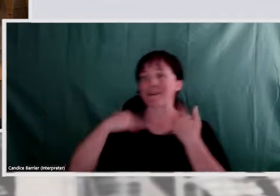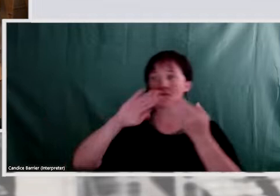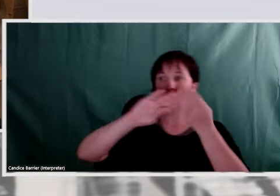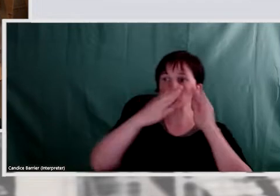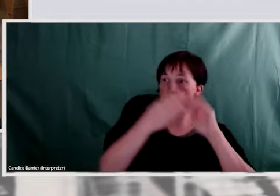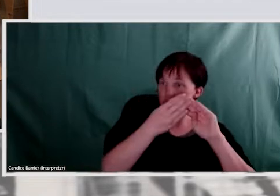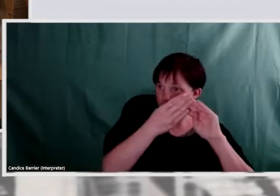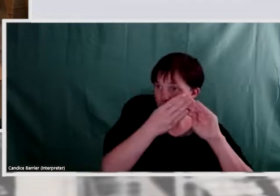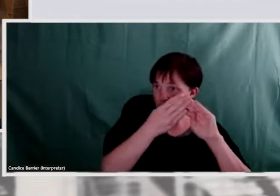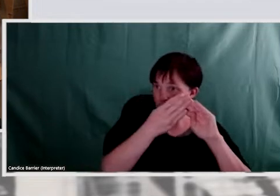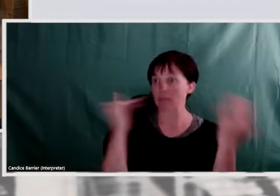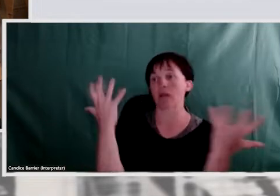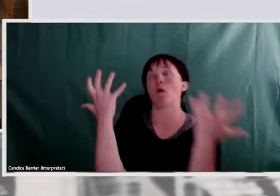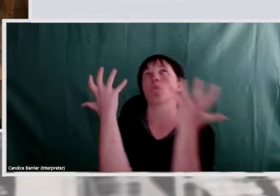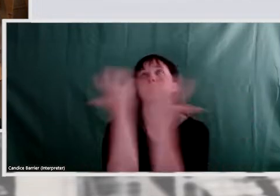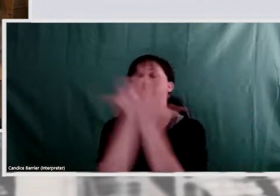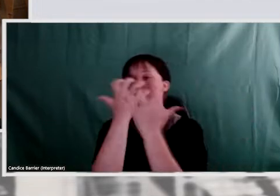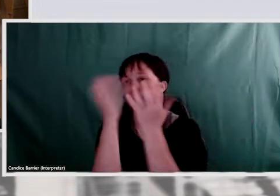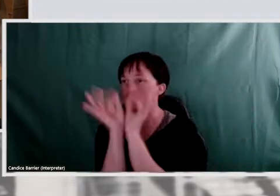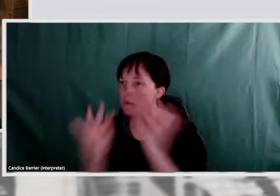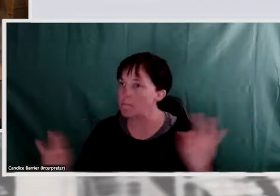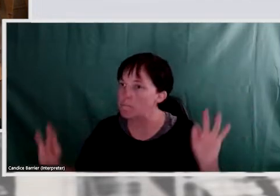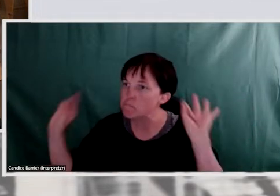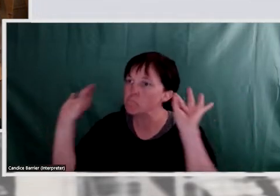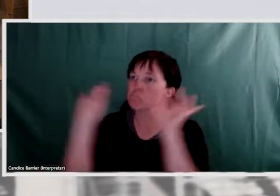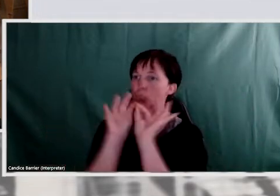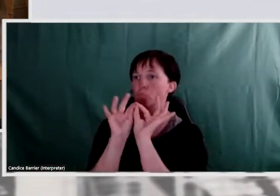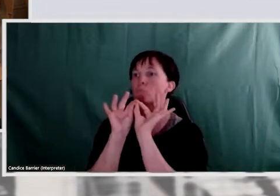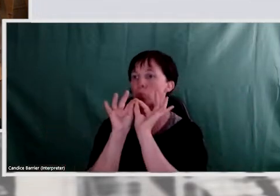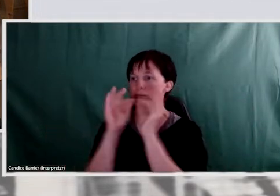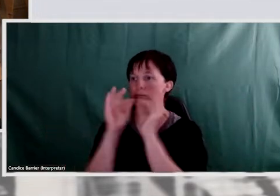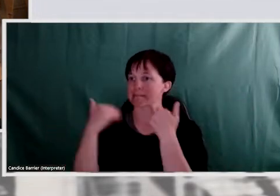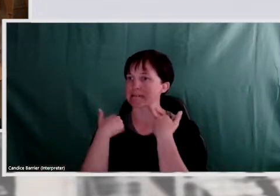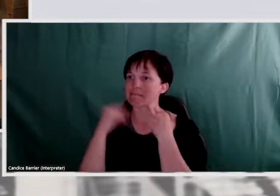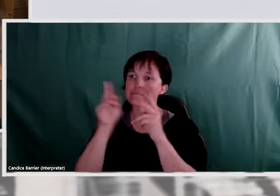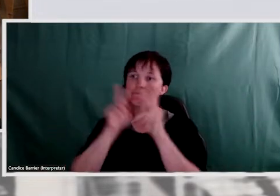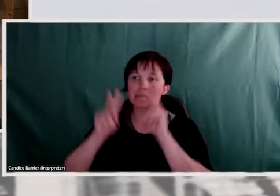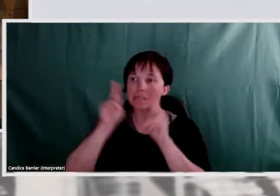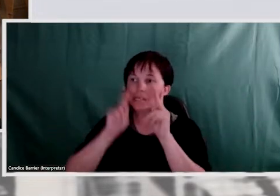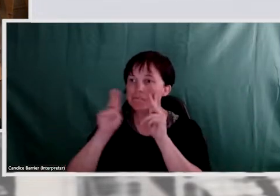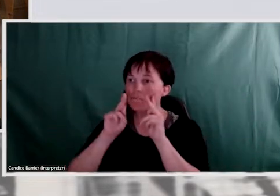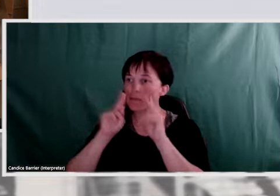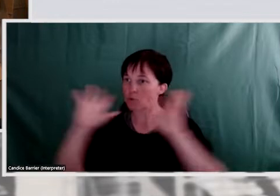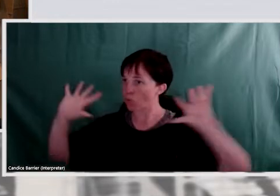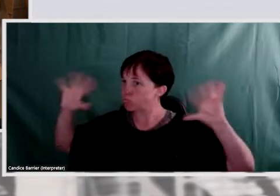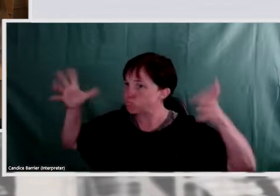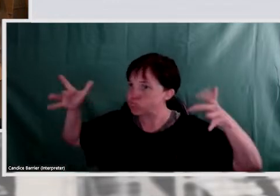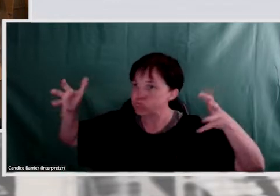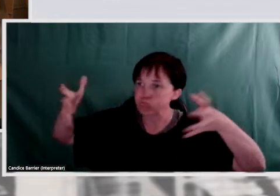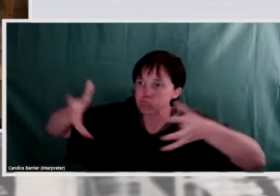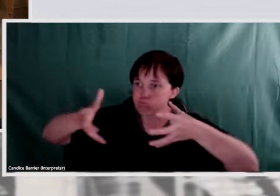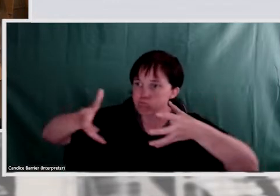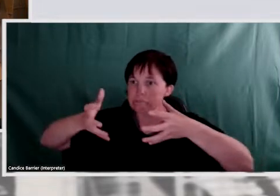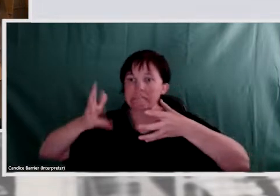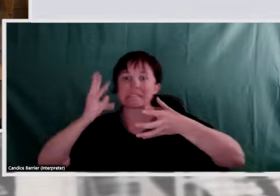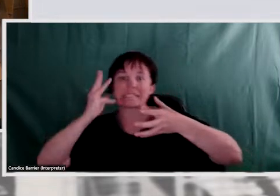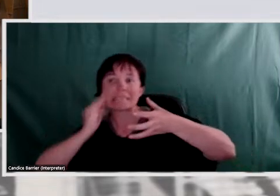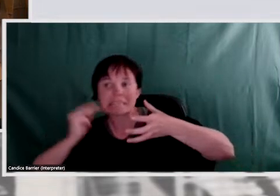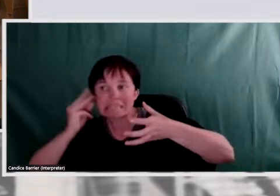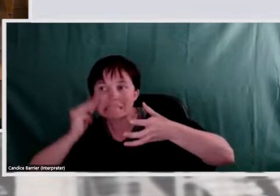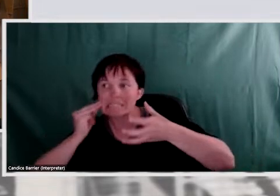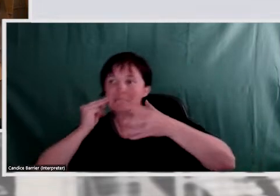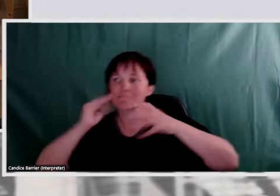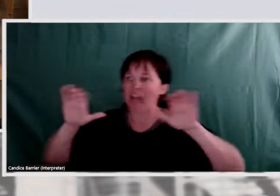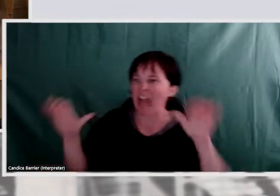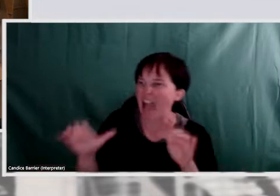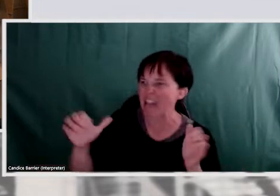is incredibly important, of people to kind of come together and experience an active and